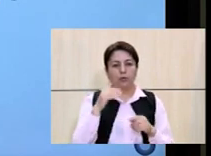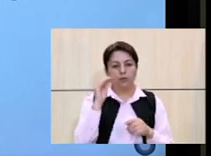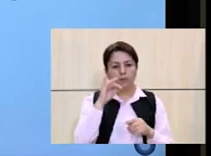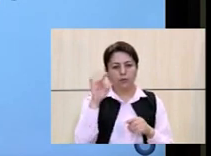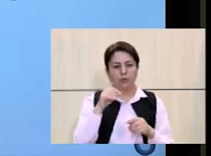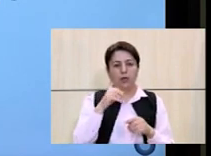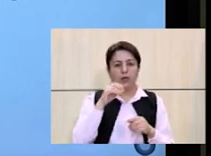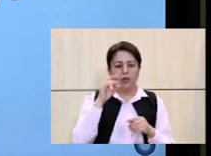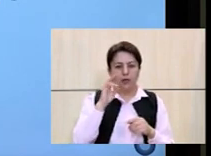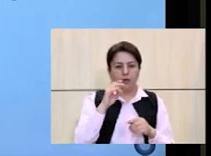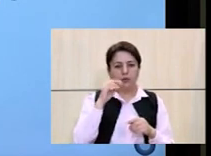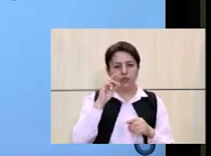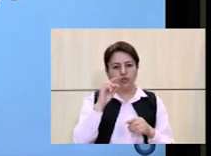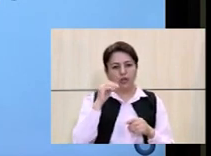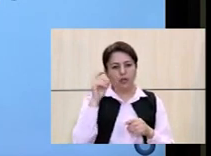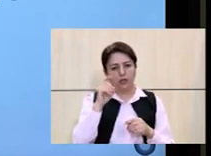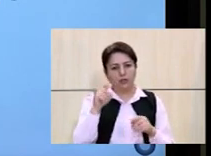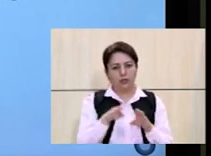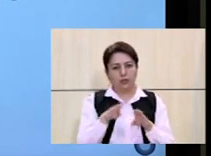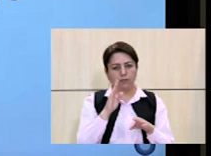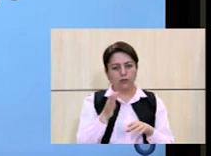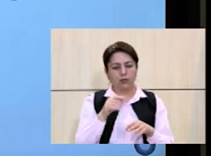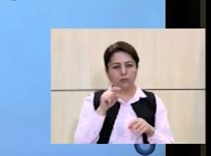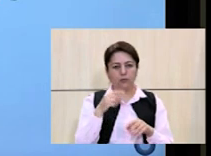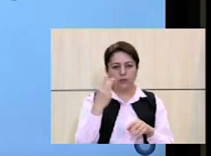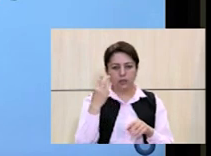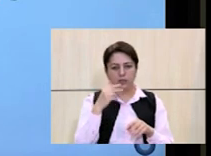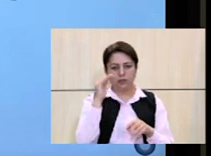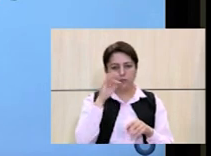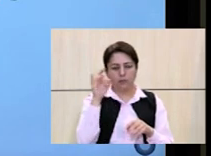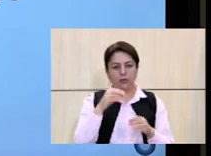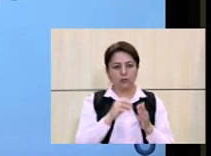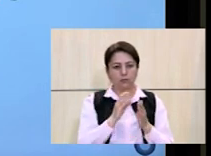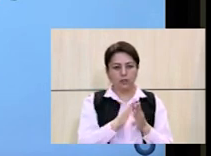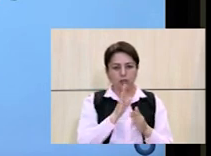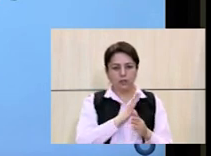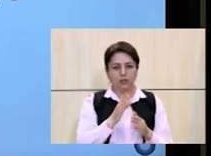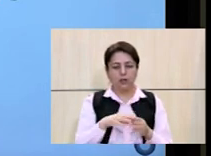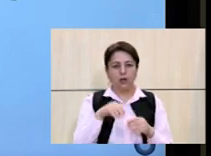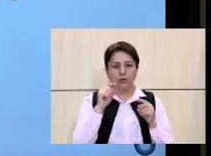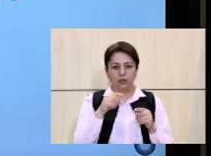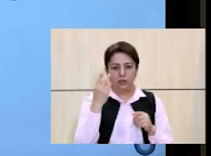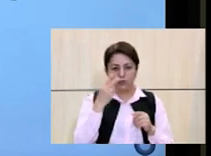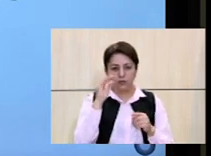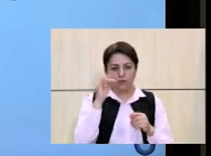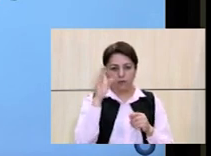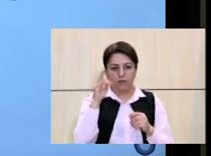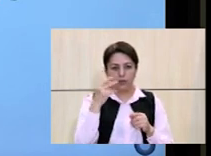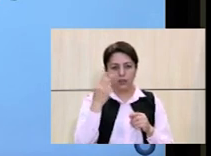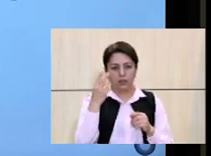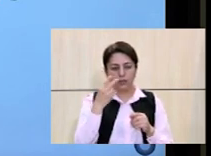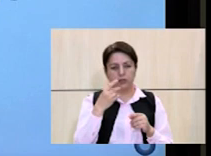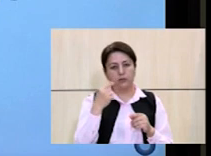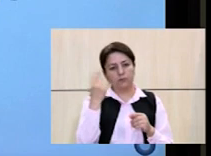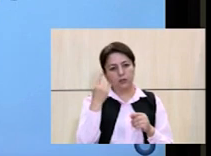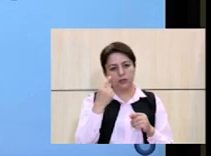mg h ga teng. Demak, bu formulani ikkinchi formulada belgilab oldik. Ikkinchi formulani birinchi formulaga tenglashtirib